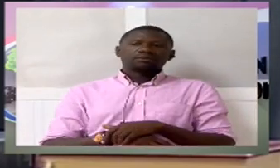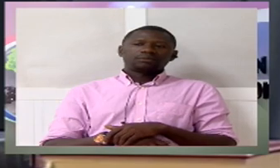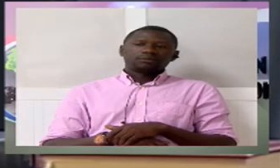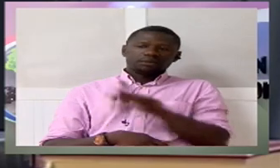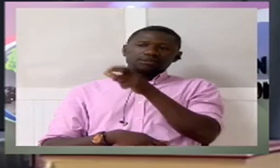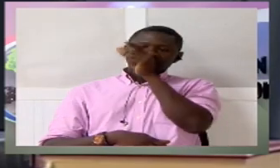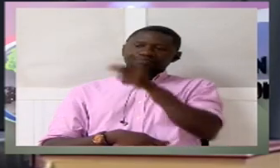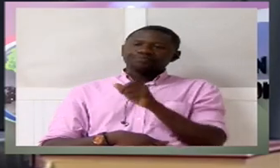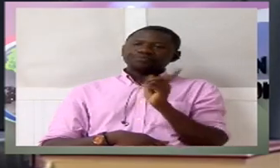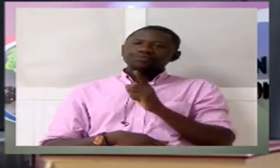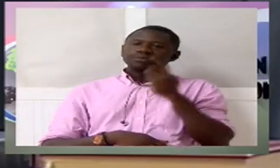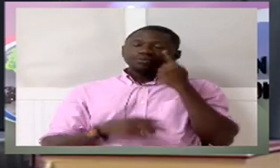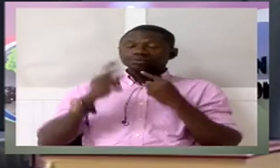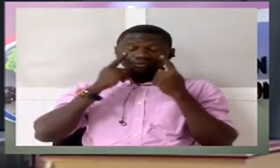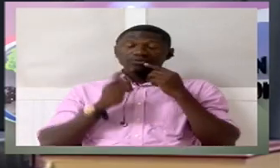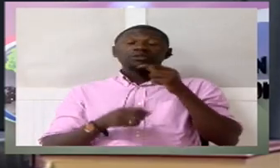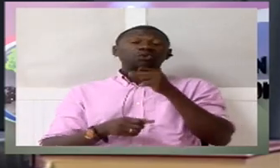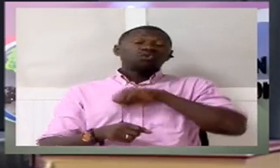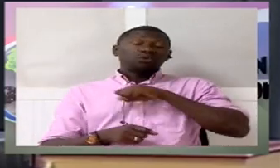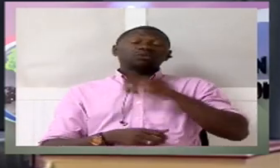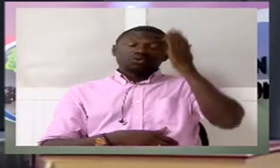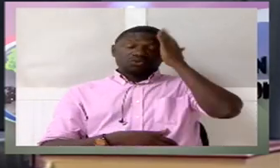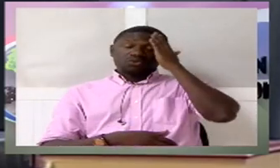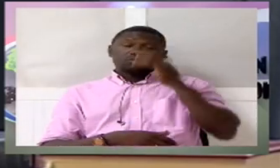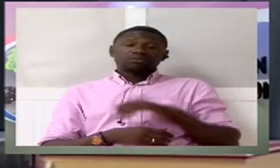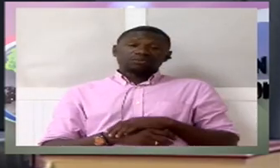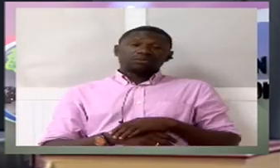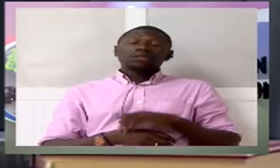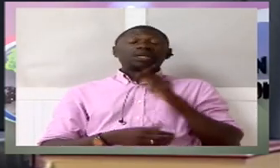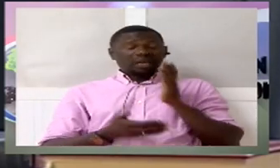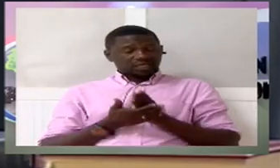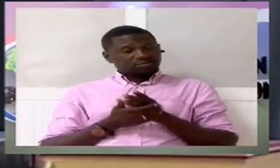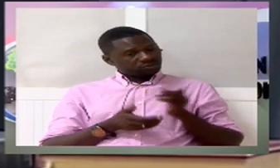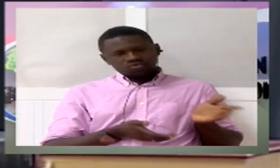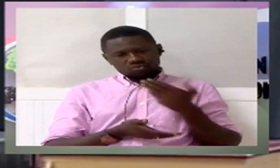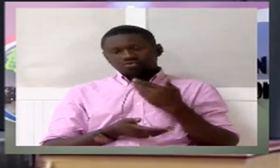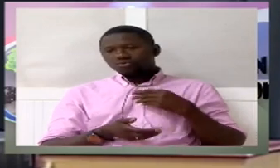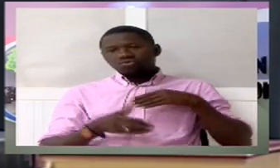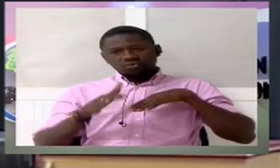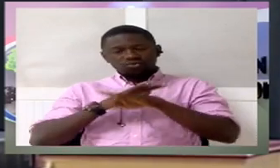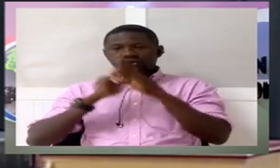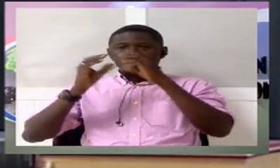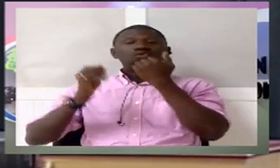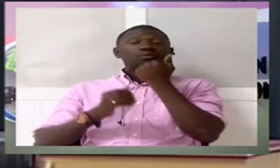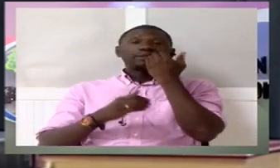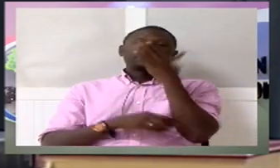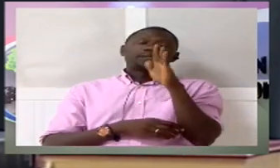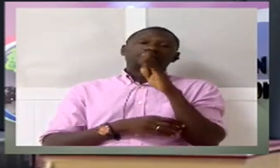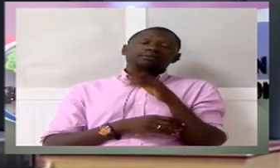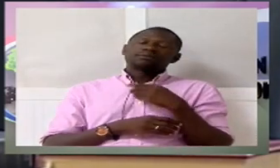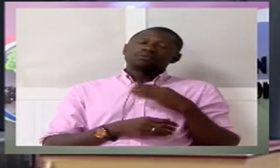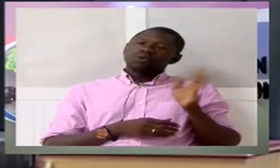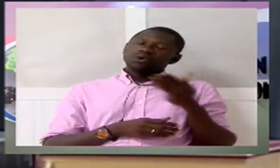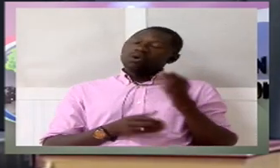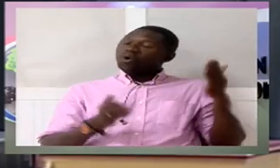atele alo. Kuru knows what he is crying for. Okay, ngatai room 10. I said to her, let's go to room 10. Sa entara fo koma bundato.